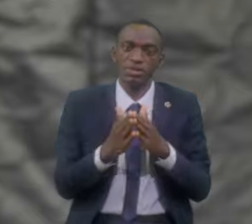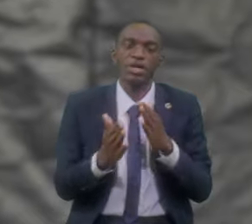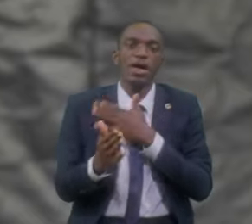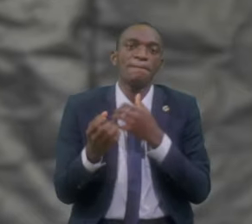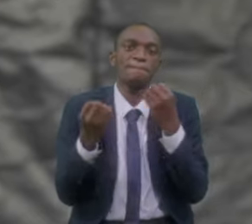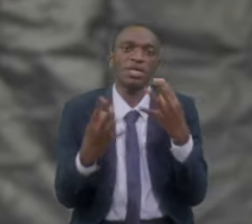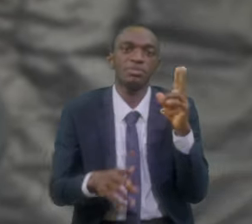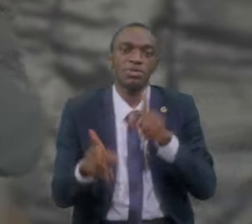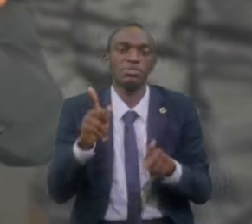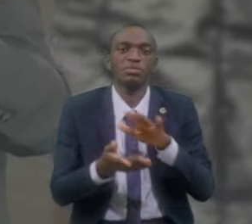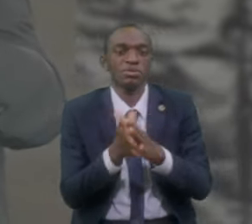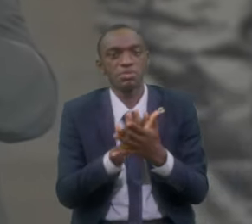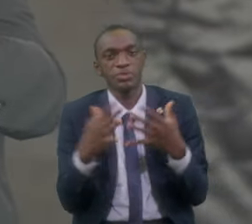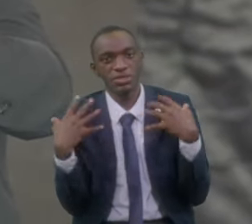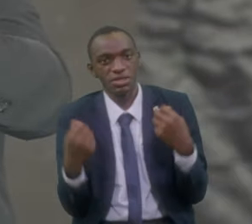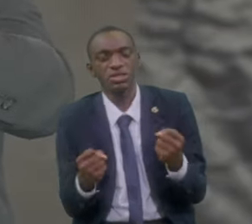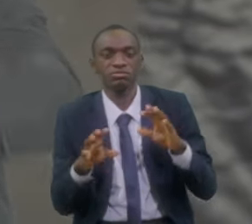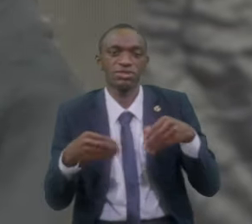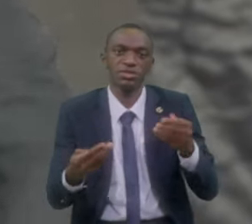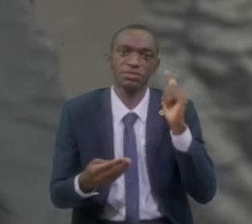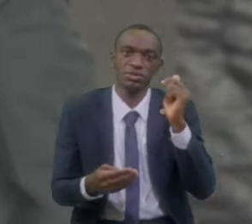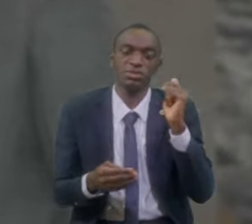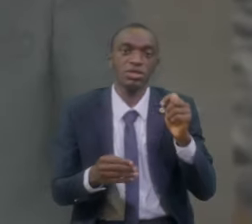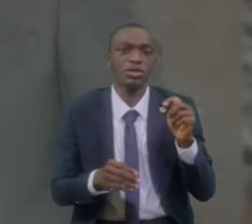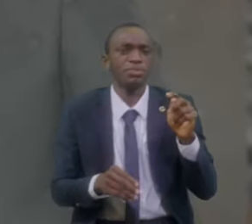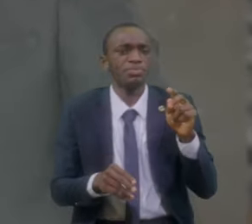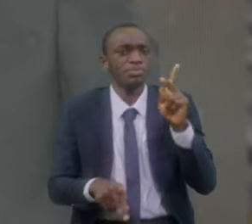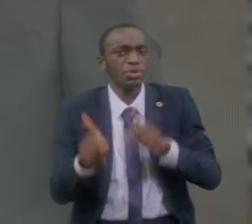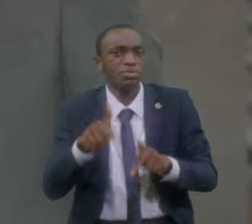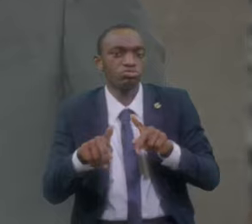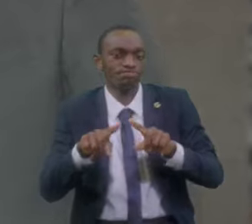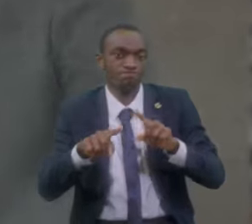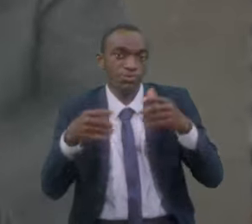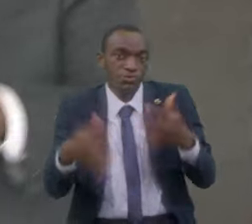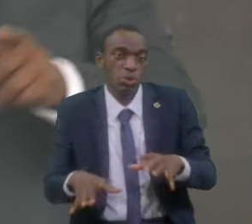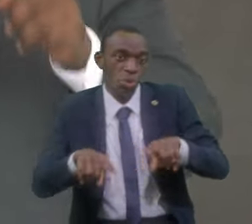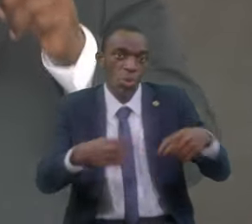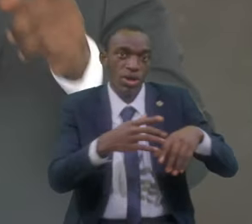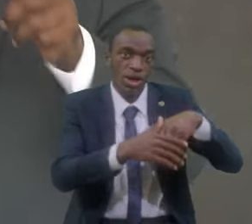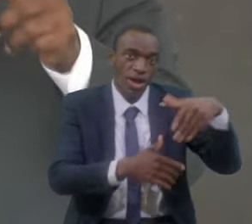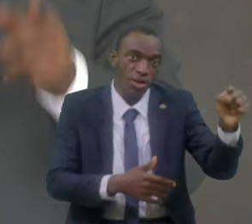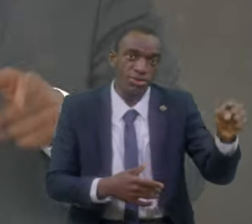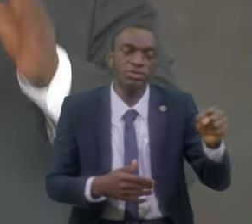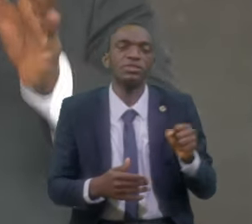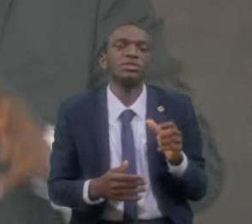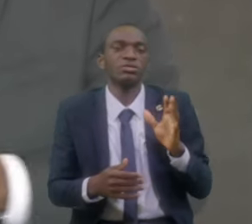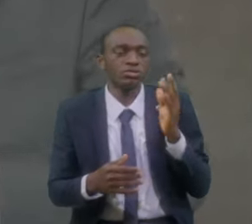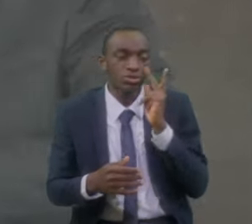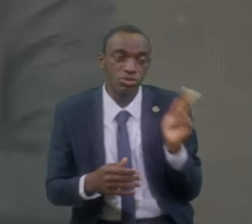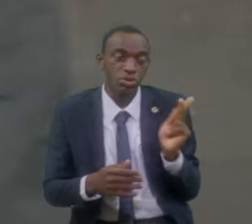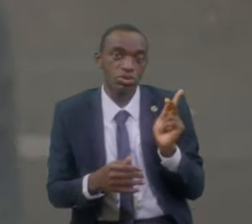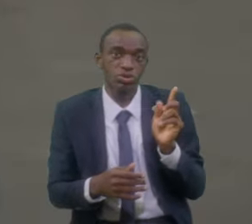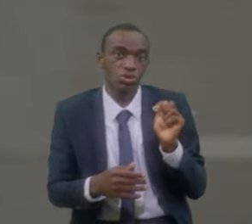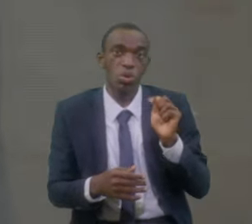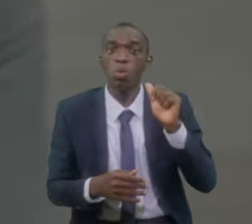gave testimonies. And as they were going out, they saw that woman that had been paralyzed 25